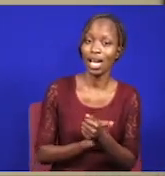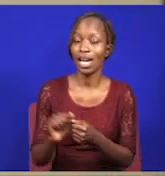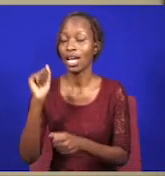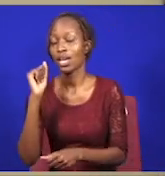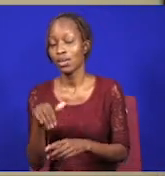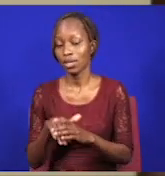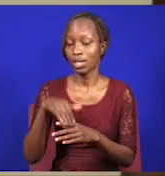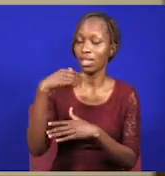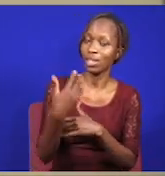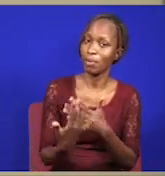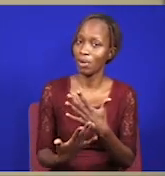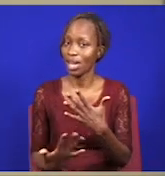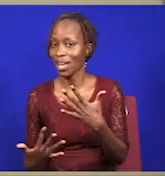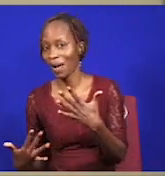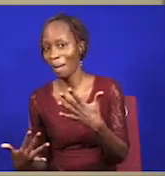kwa damu